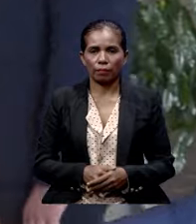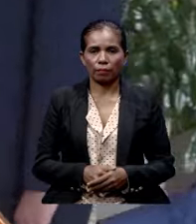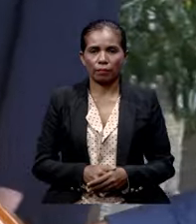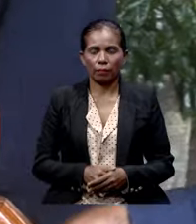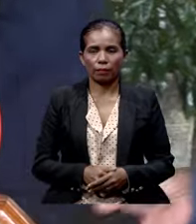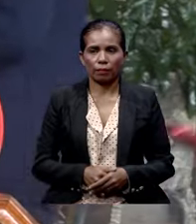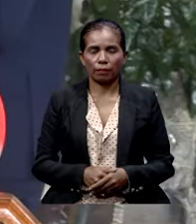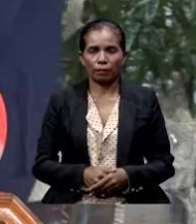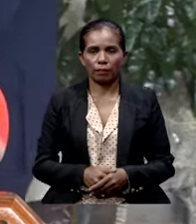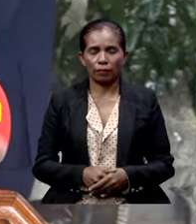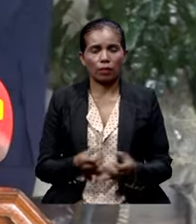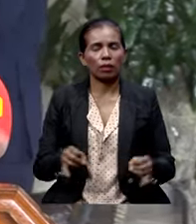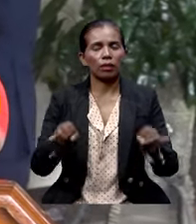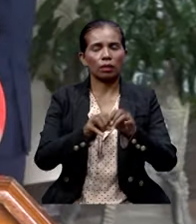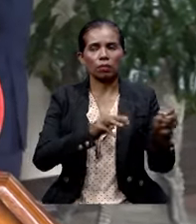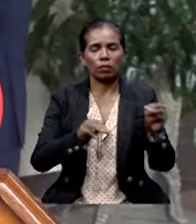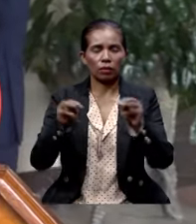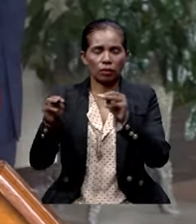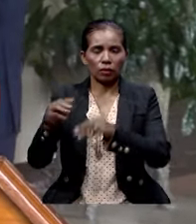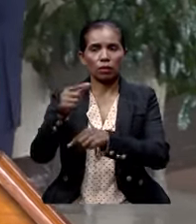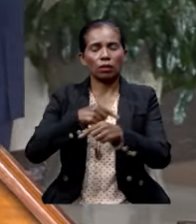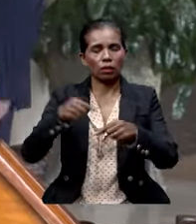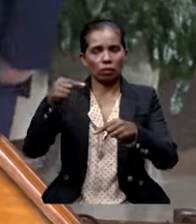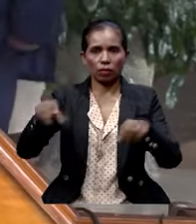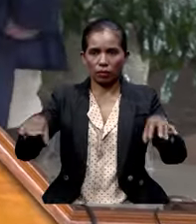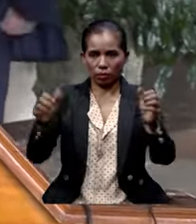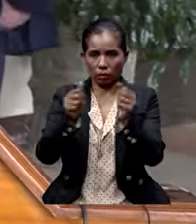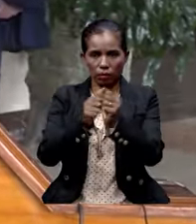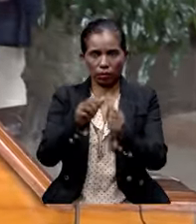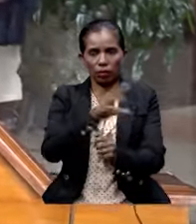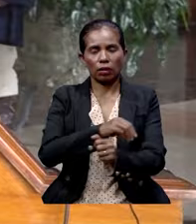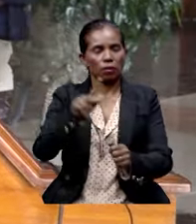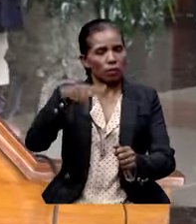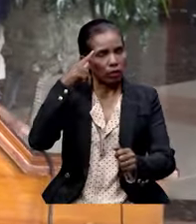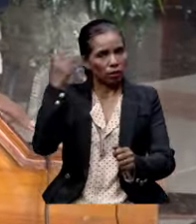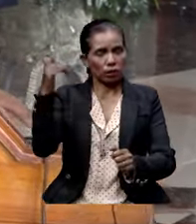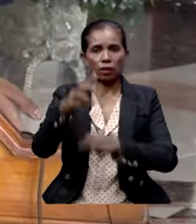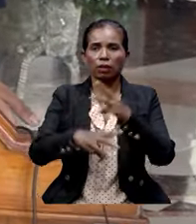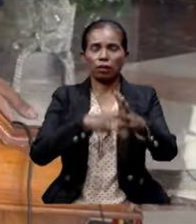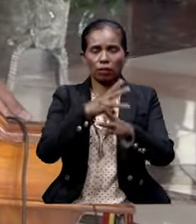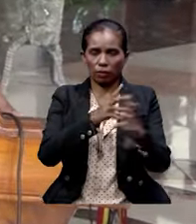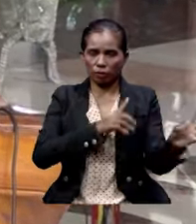people. Instituto da Mudança Global Tony Blair, serviço a muito com líder político Sirei ao mundo, onde